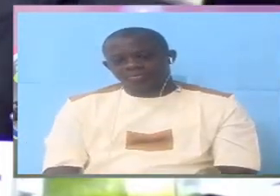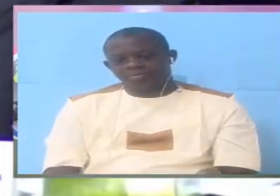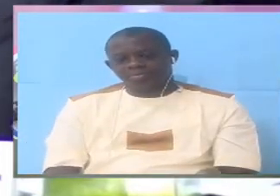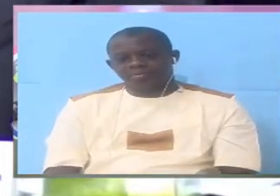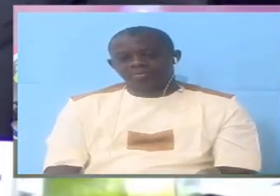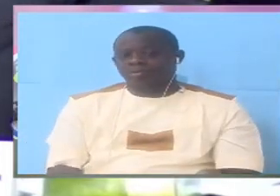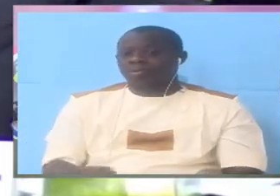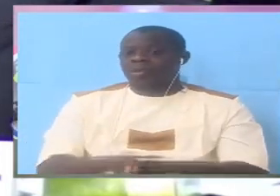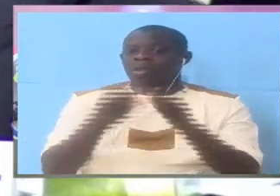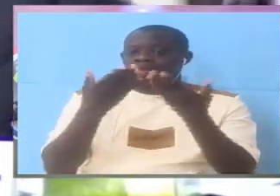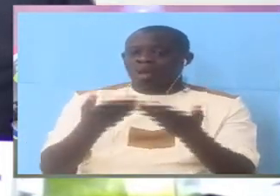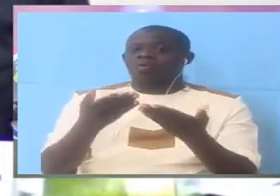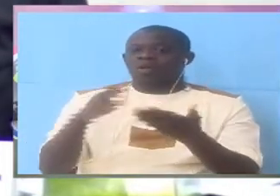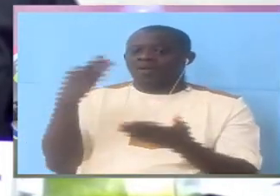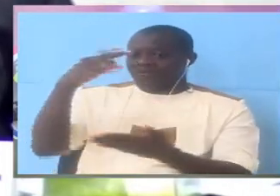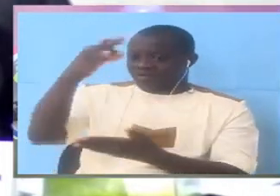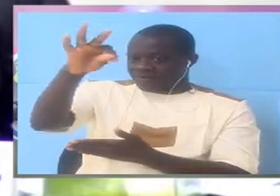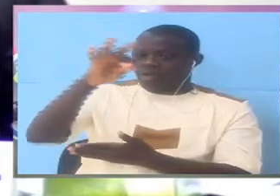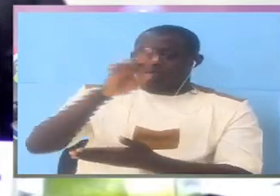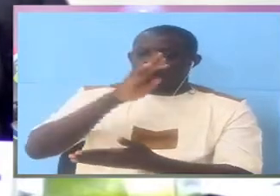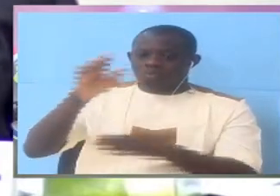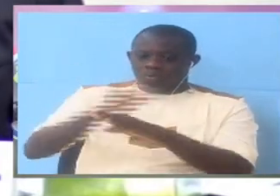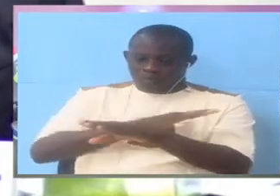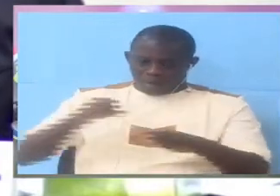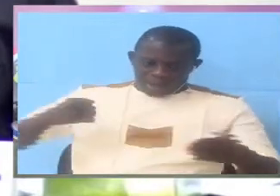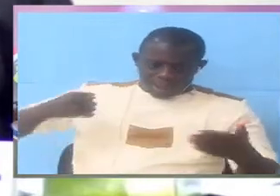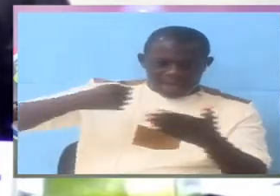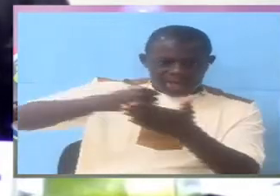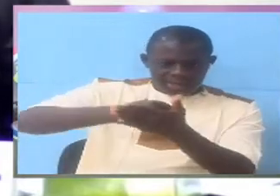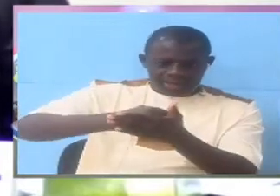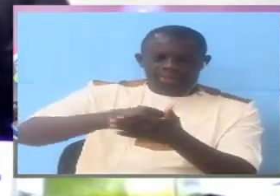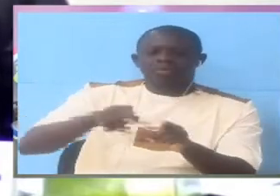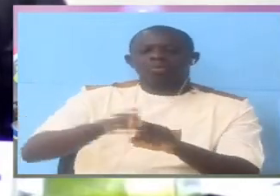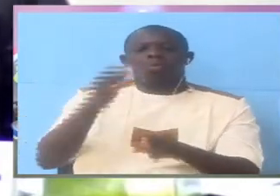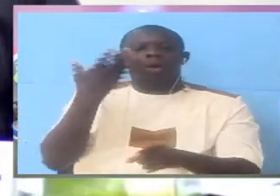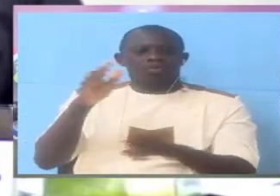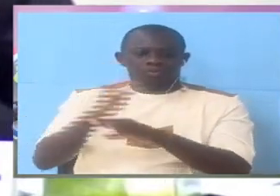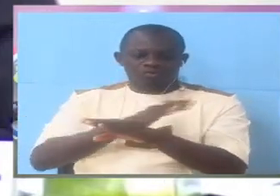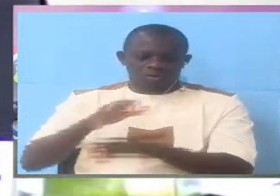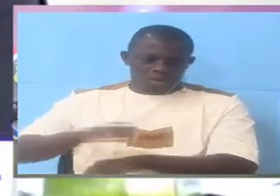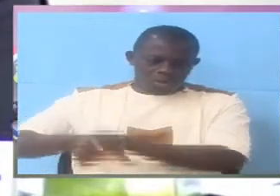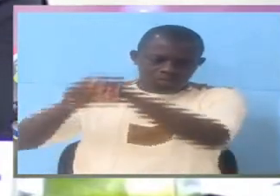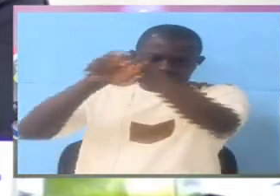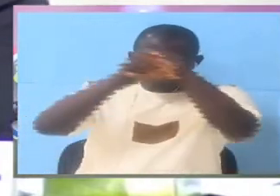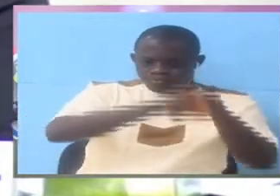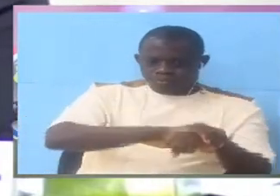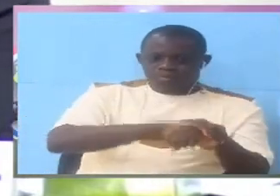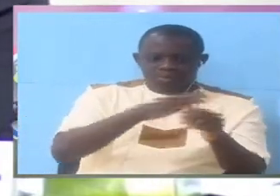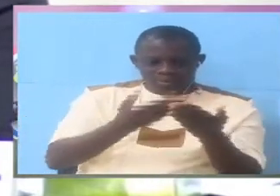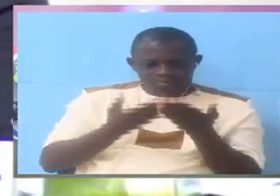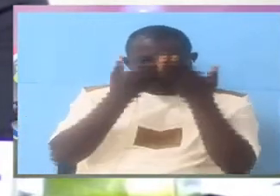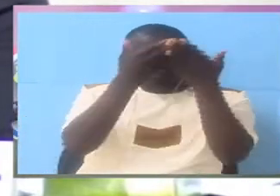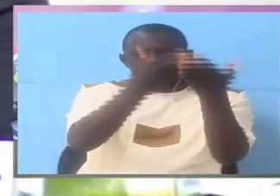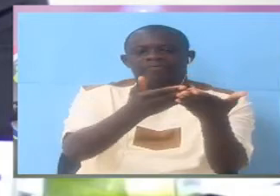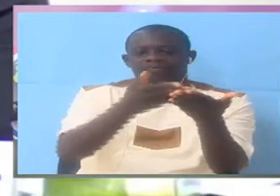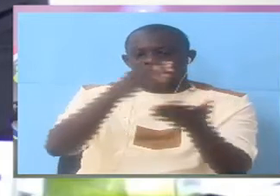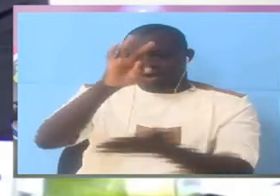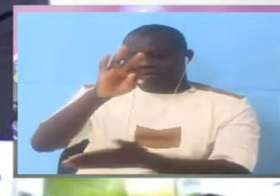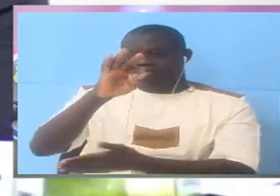These Farafenya attackers, when they are brought, they were handed over to